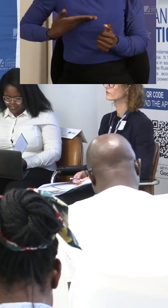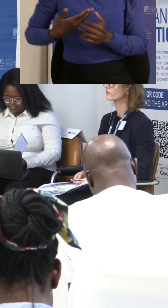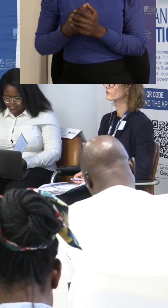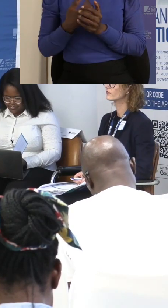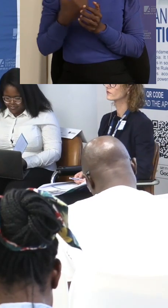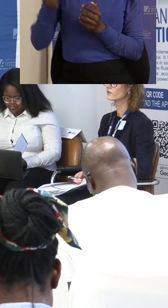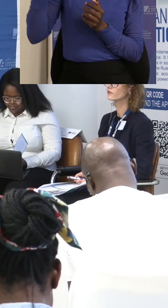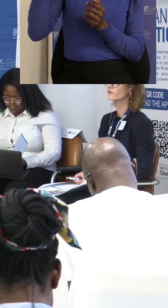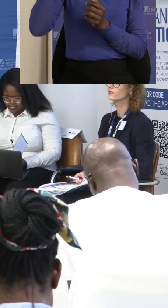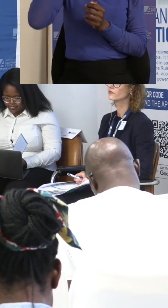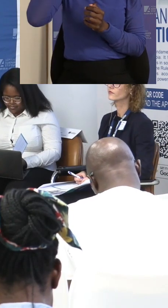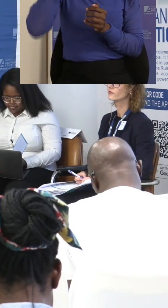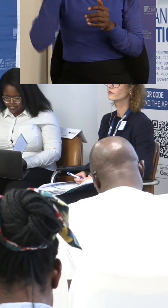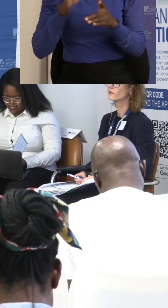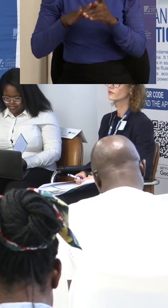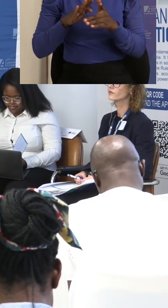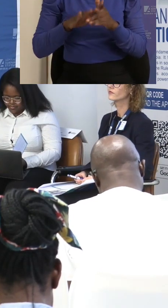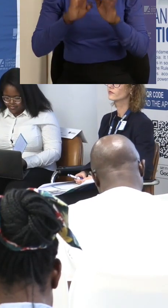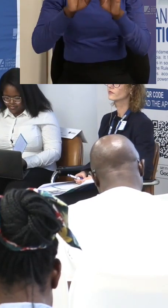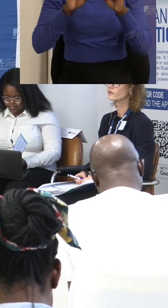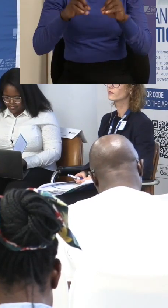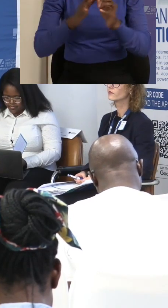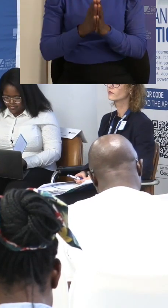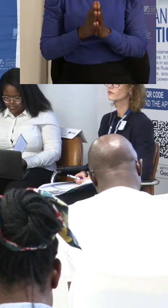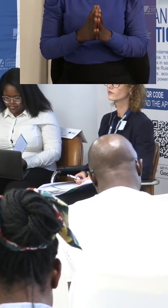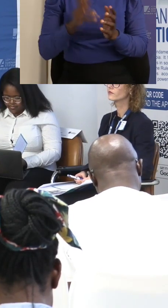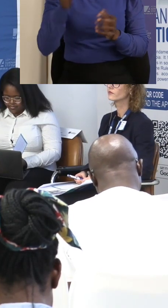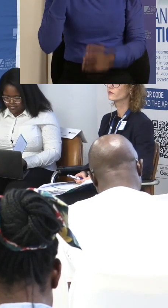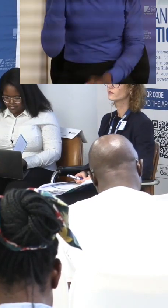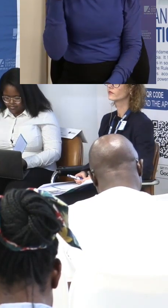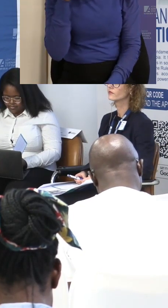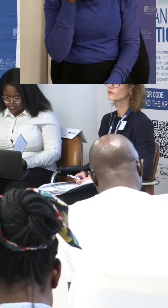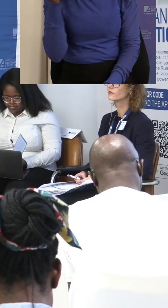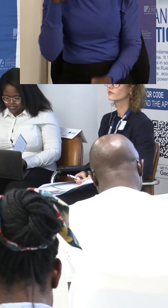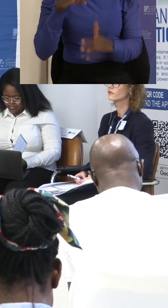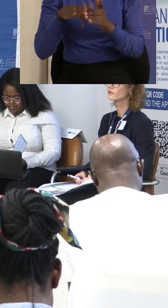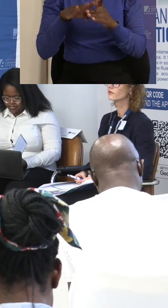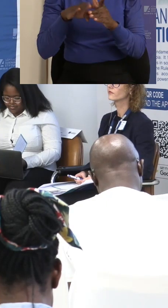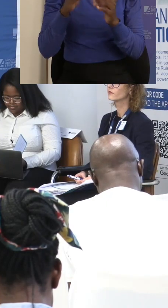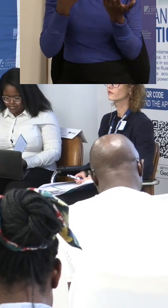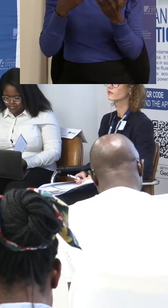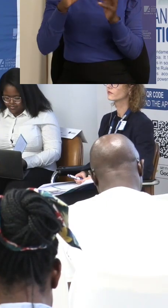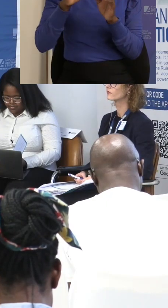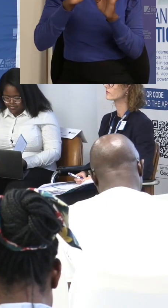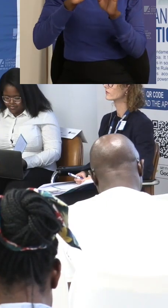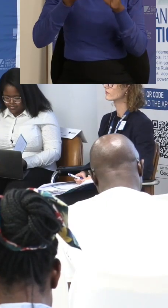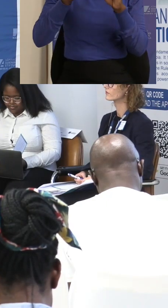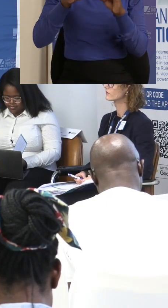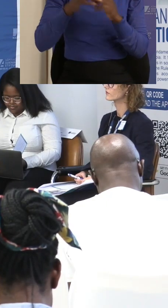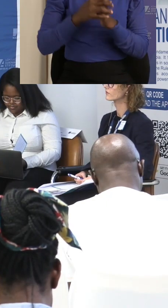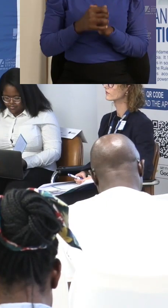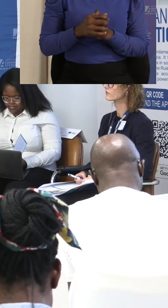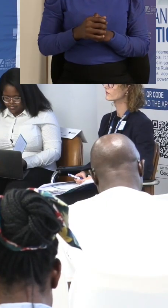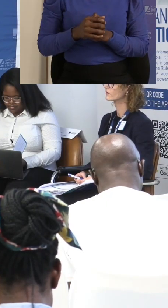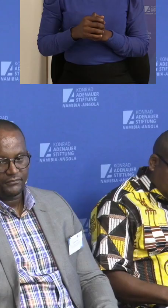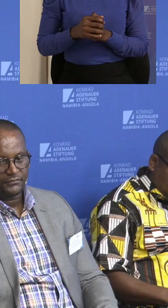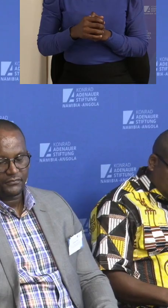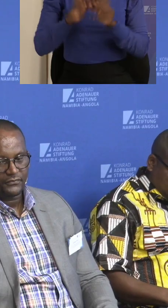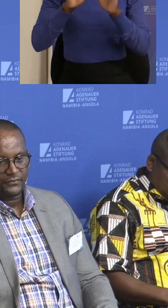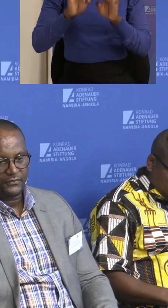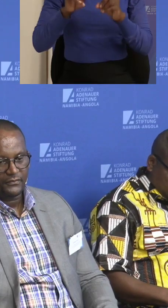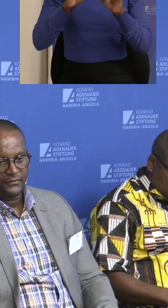we heard a lot about education, a lot of complaint about the nation's disastrous